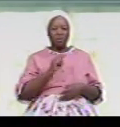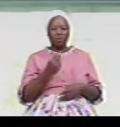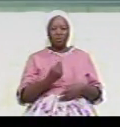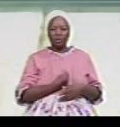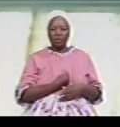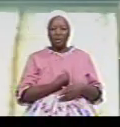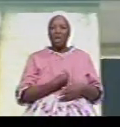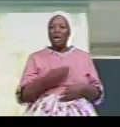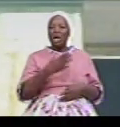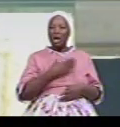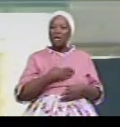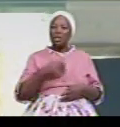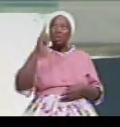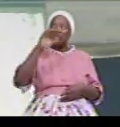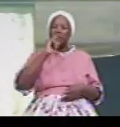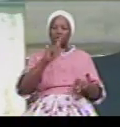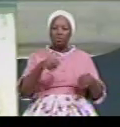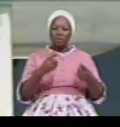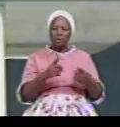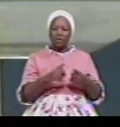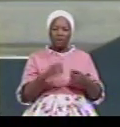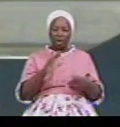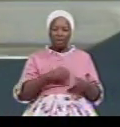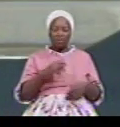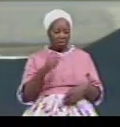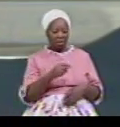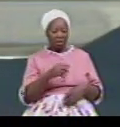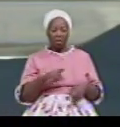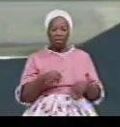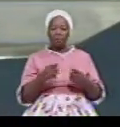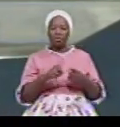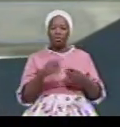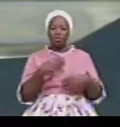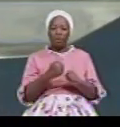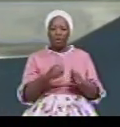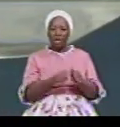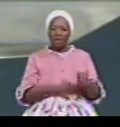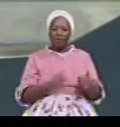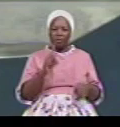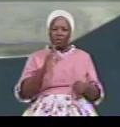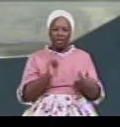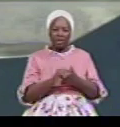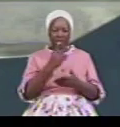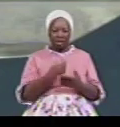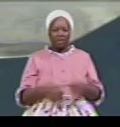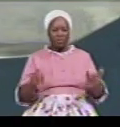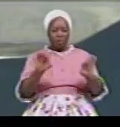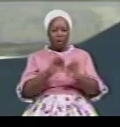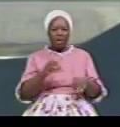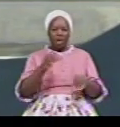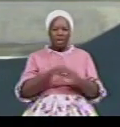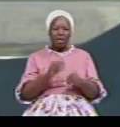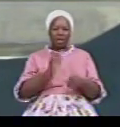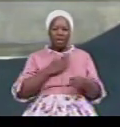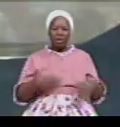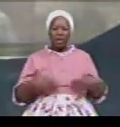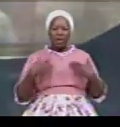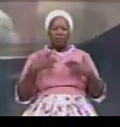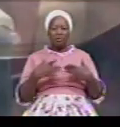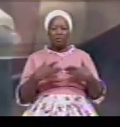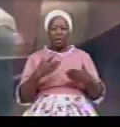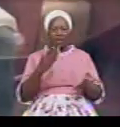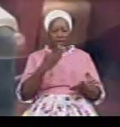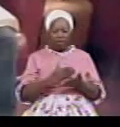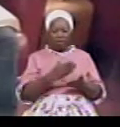he's going to make everybody that is important in our lives reject us and